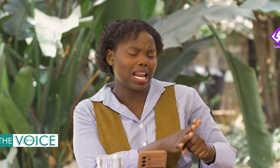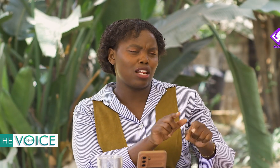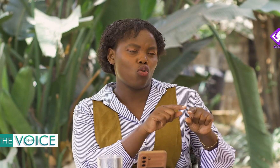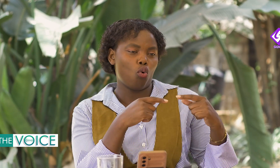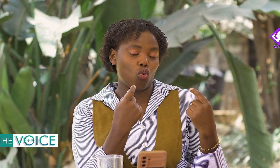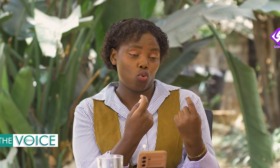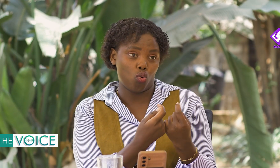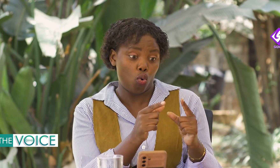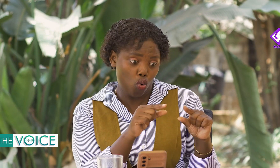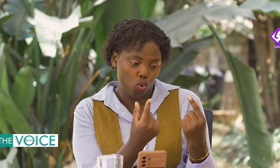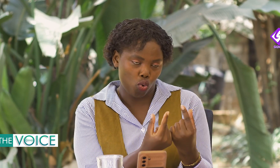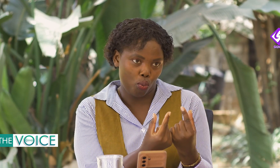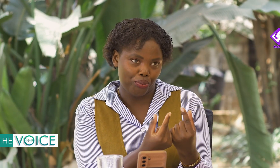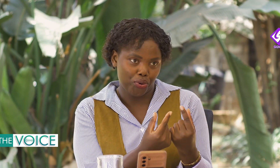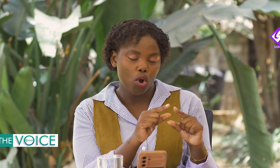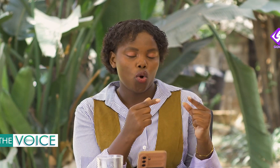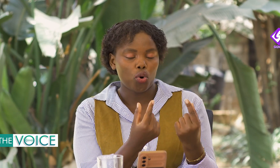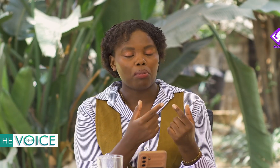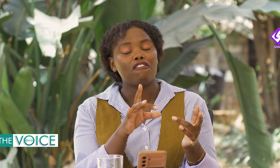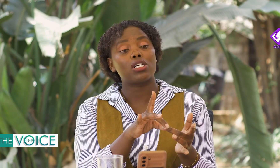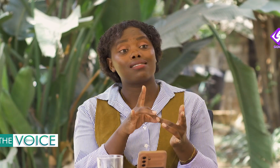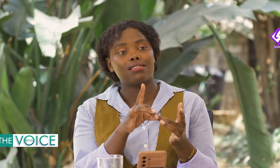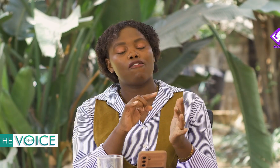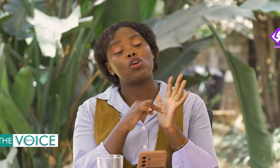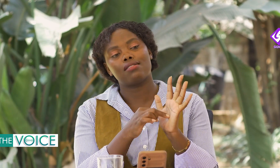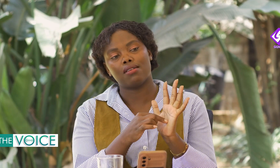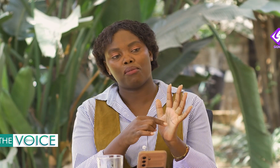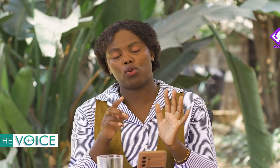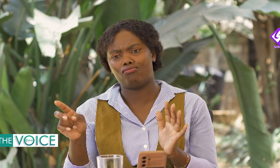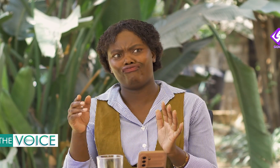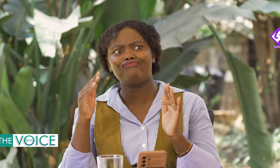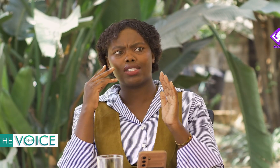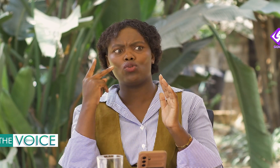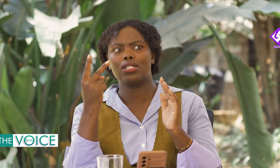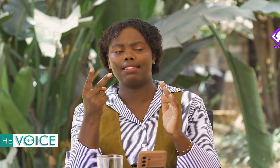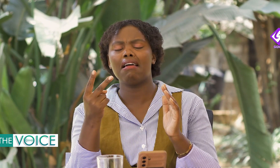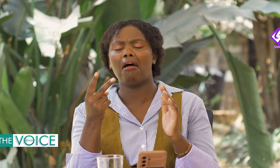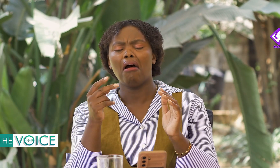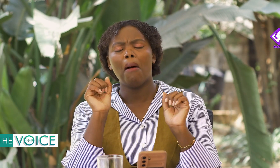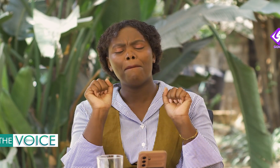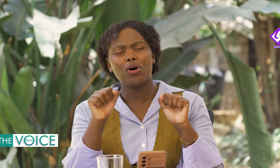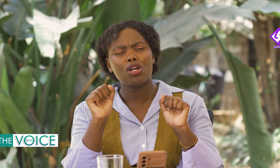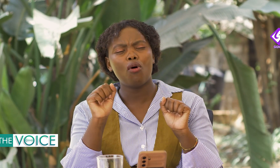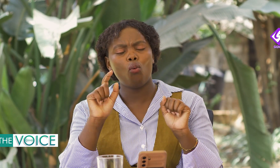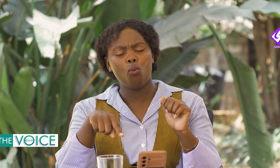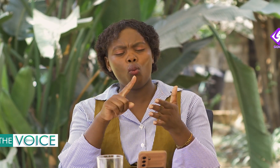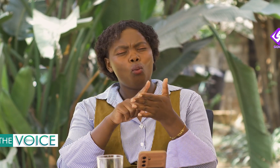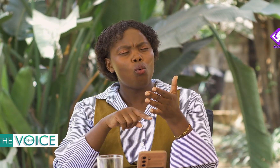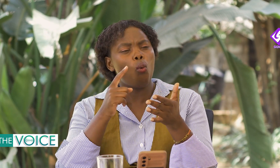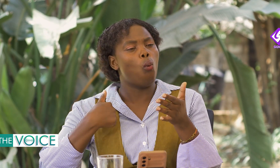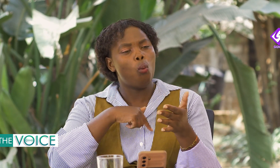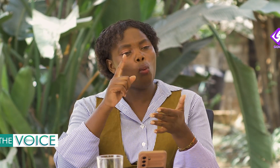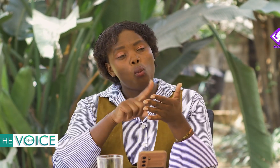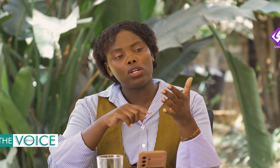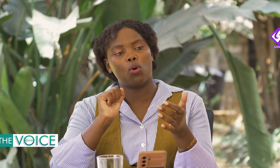communities and we have very different marginalized groups. For example, so what can we do